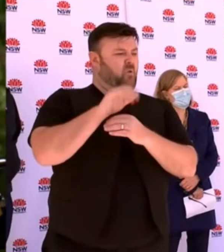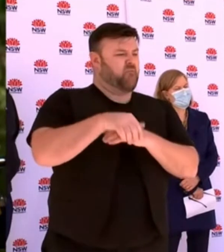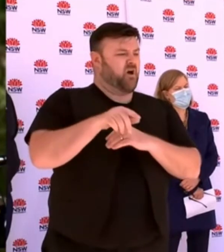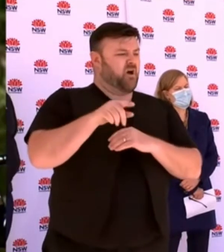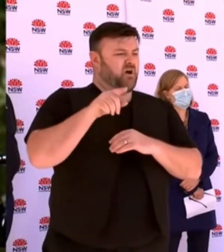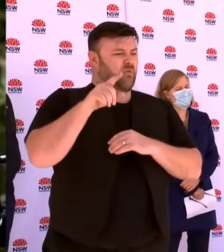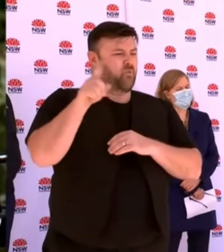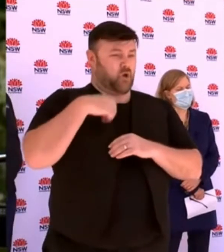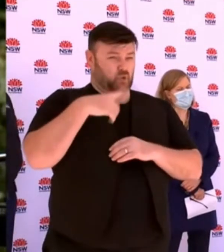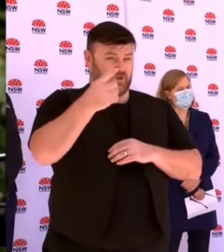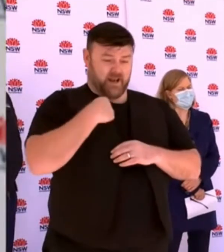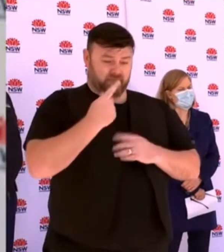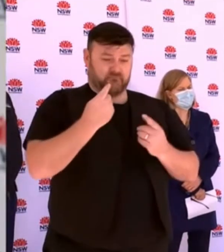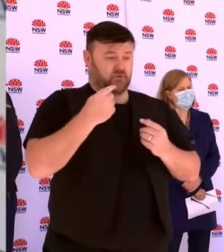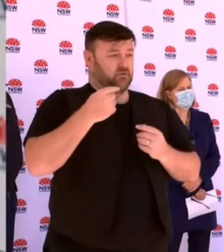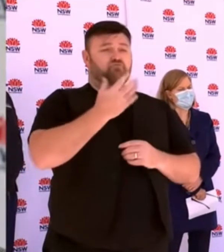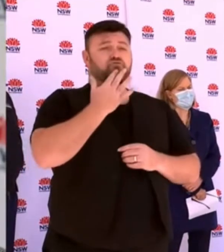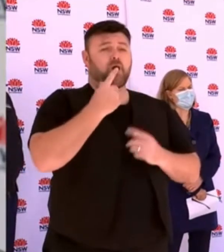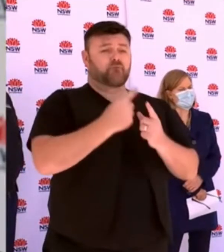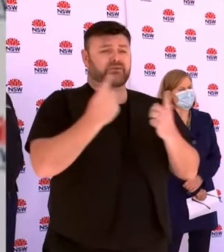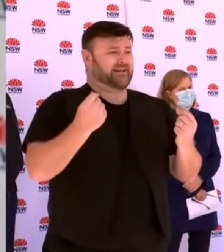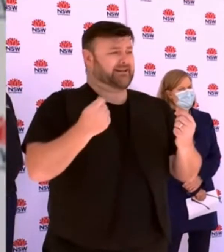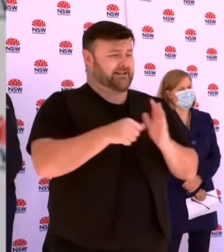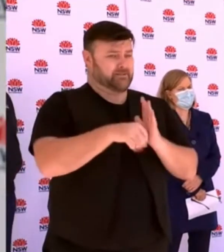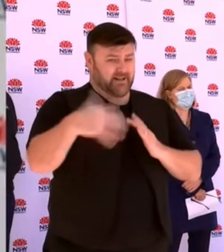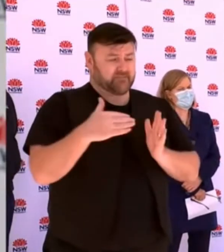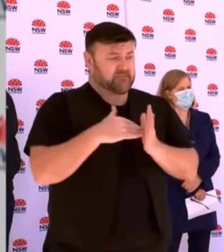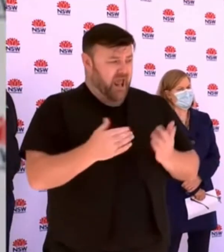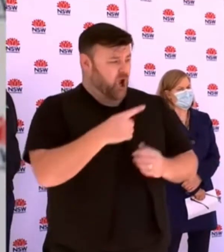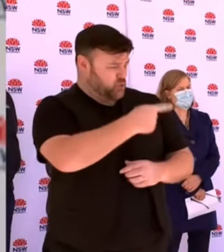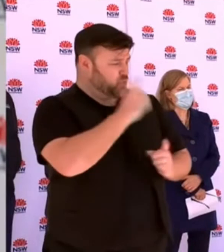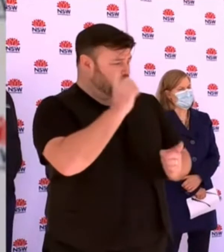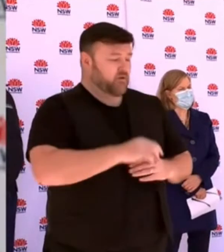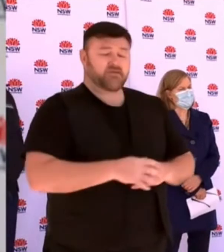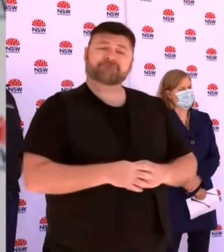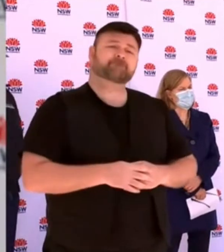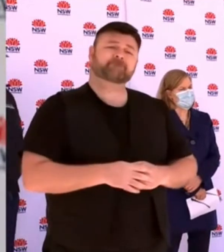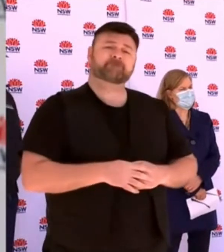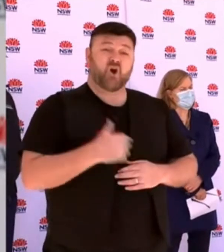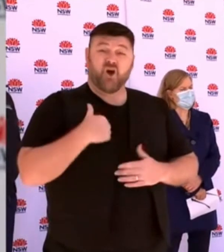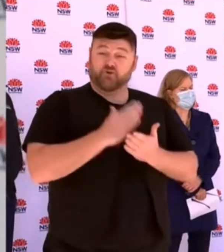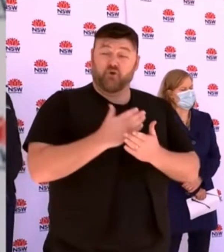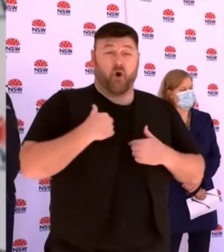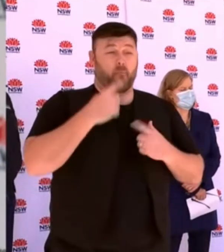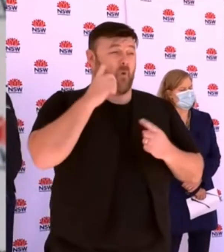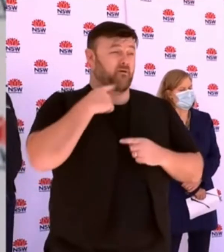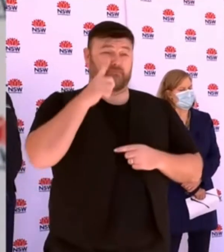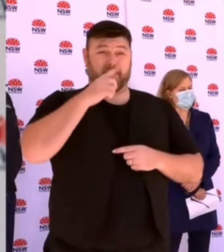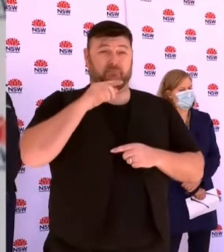We're seeing a spike in the price of airline tickets. I'm just disappointed that more Australians will have to wait before coming back